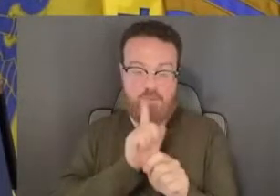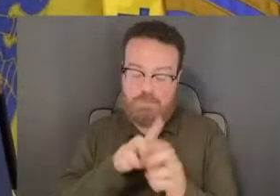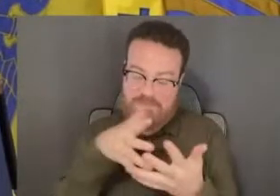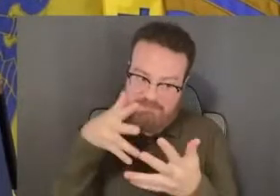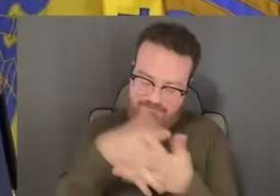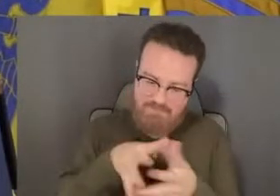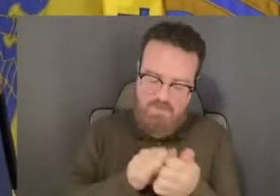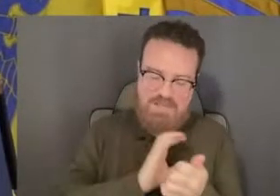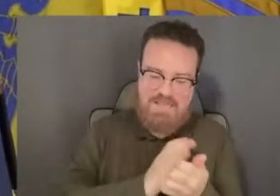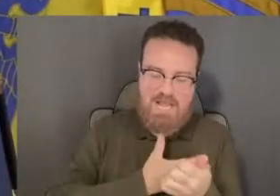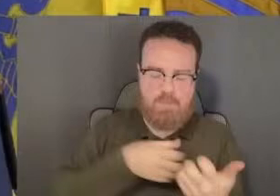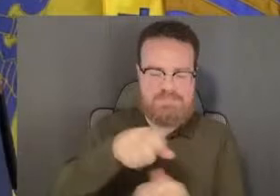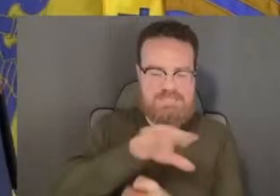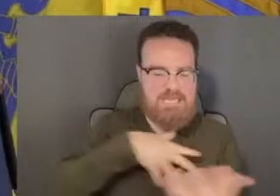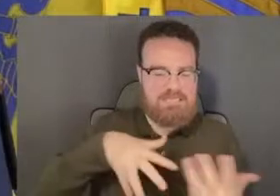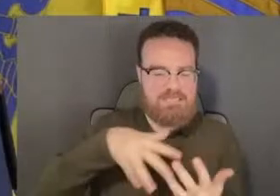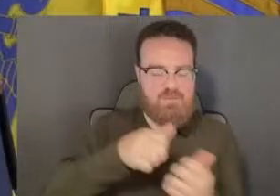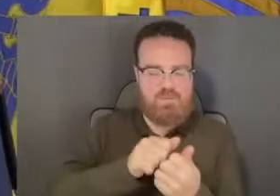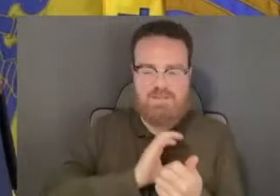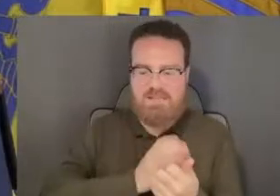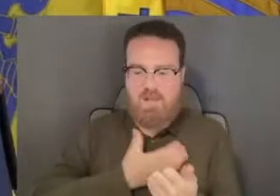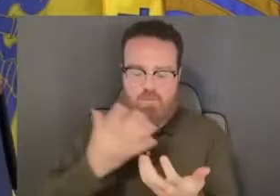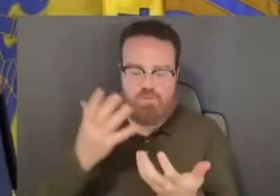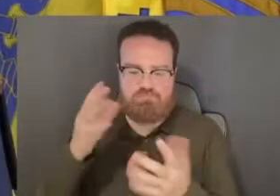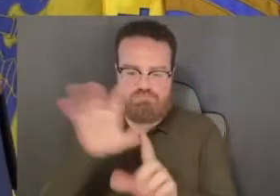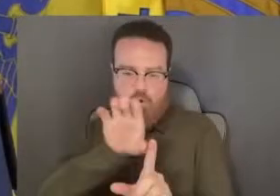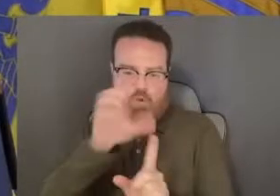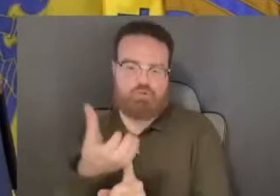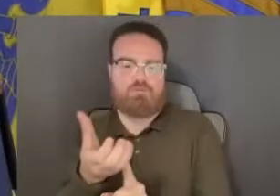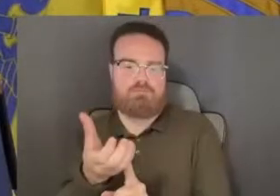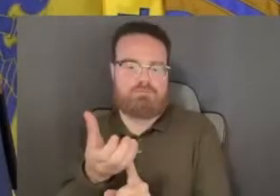we all want the same things.